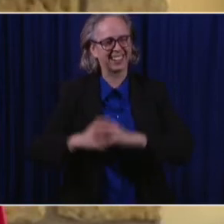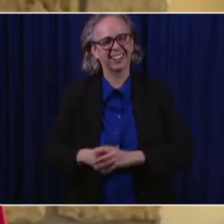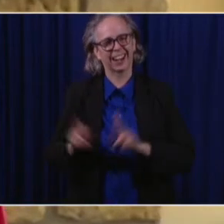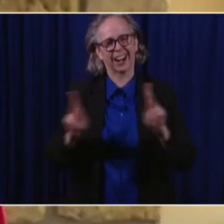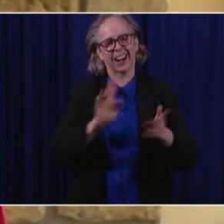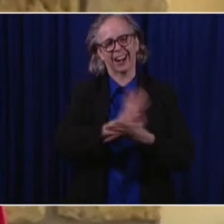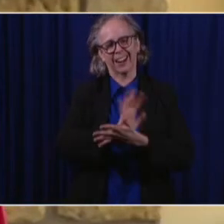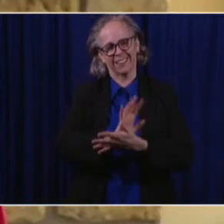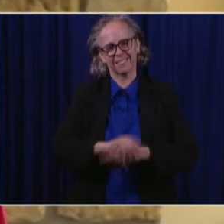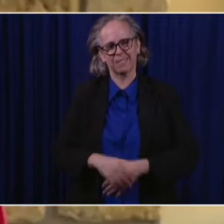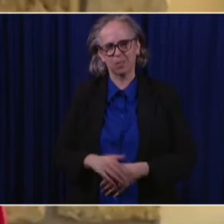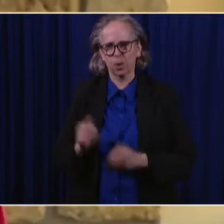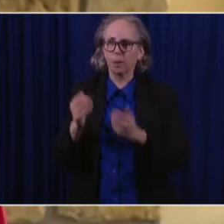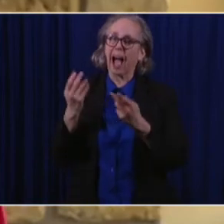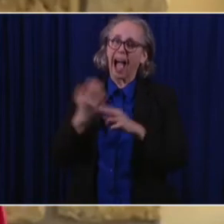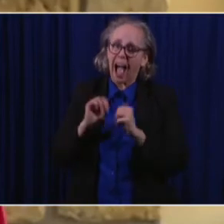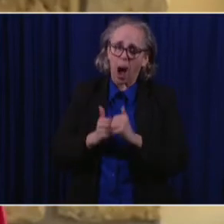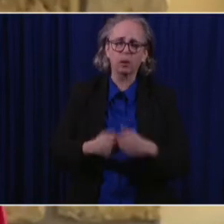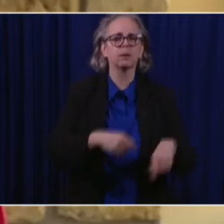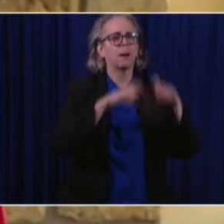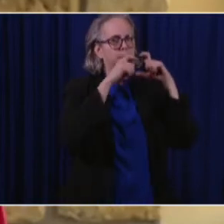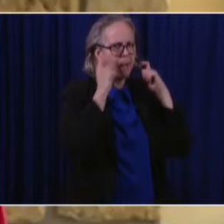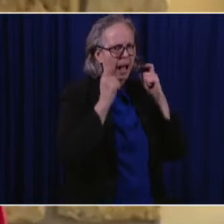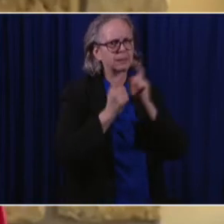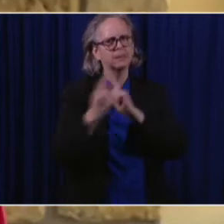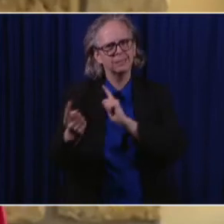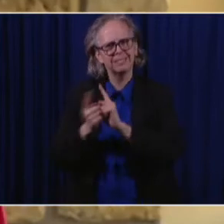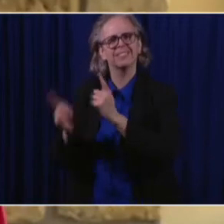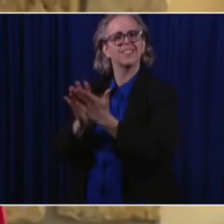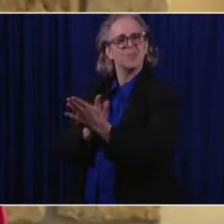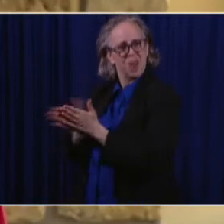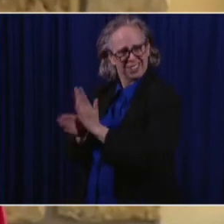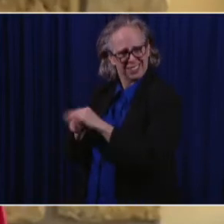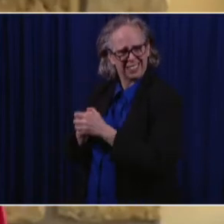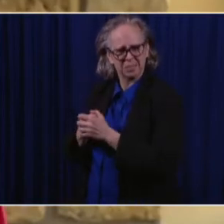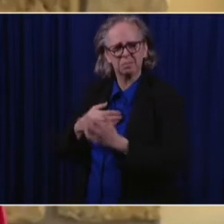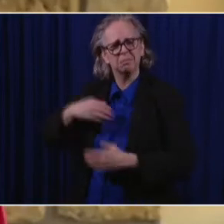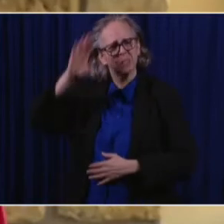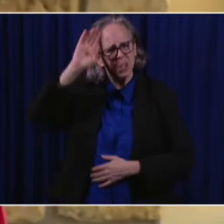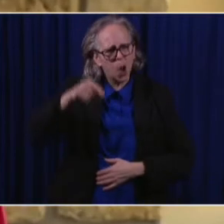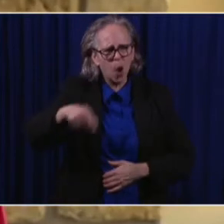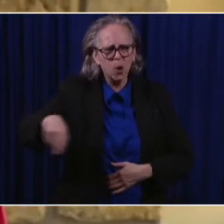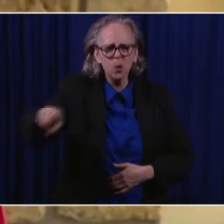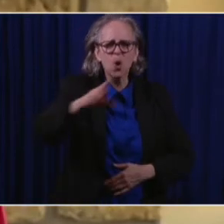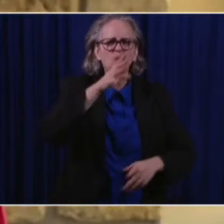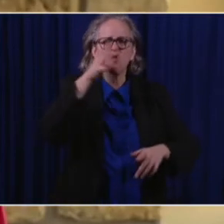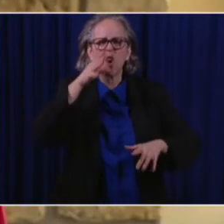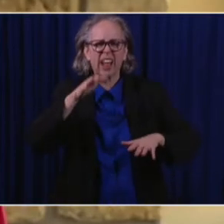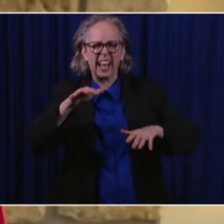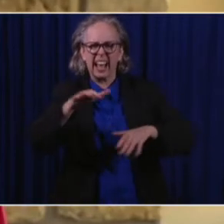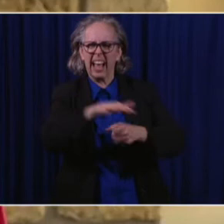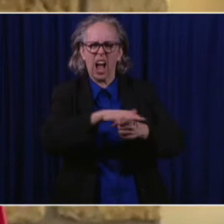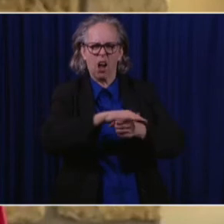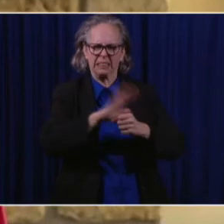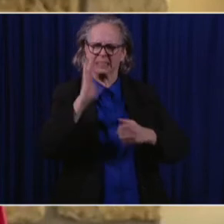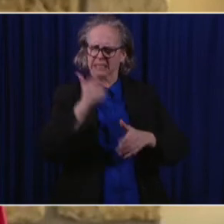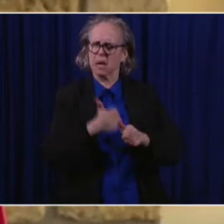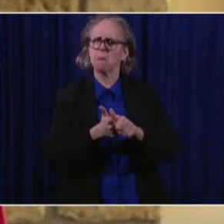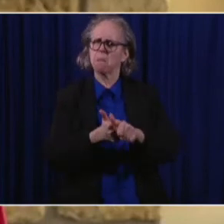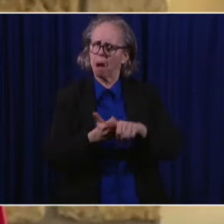our rural communities where it's been tougher, in retail establishments, the mask compliance is up.